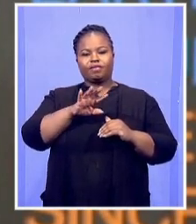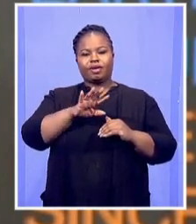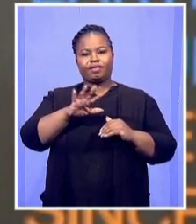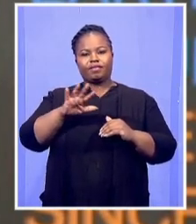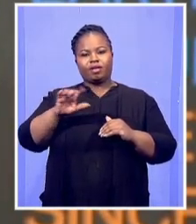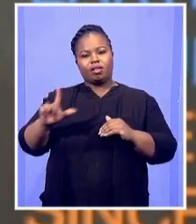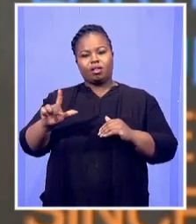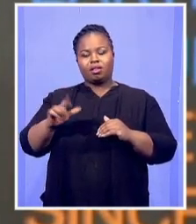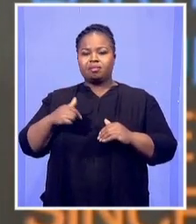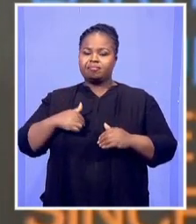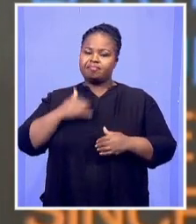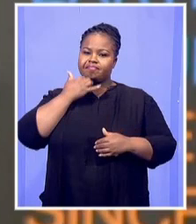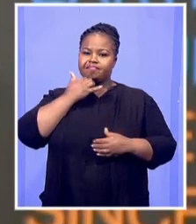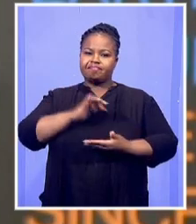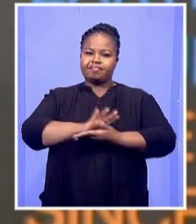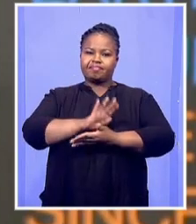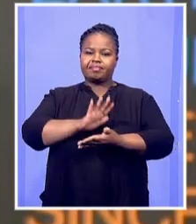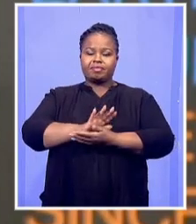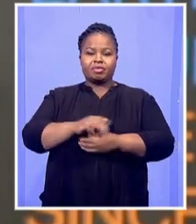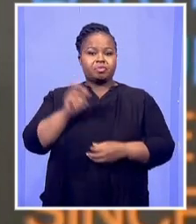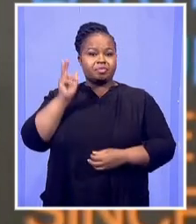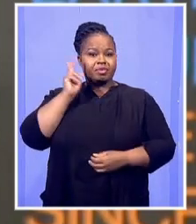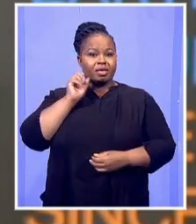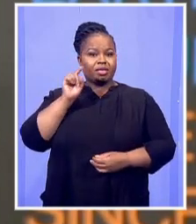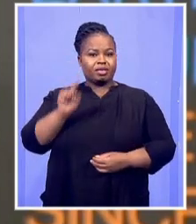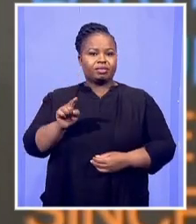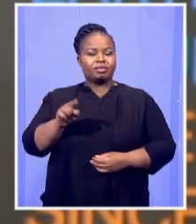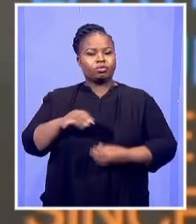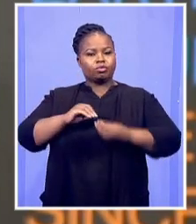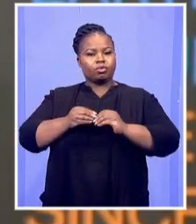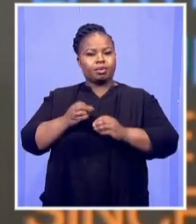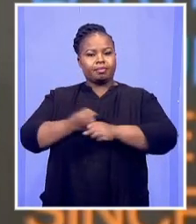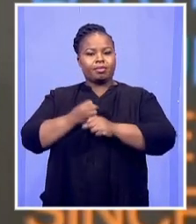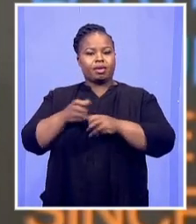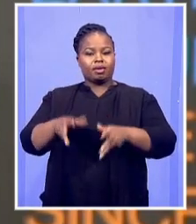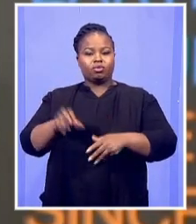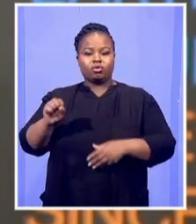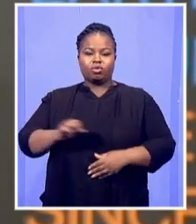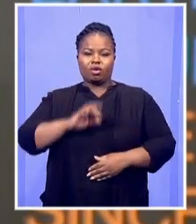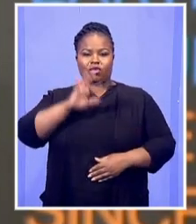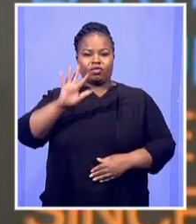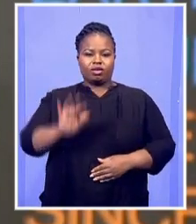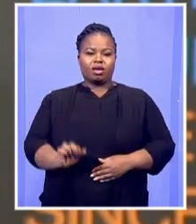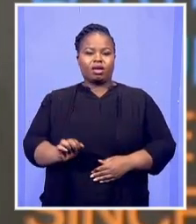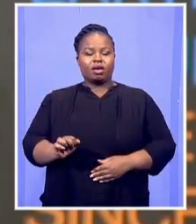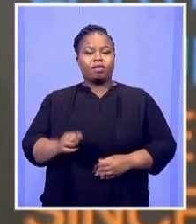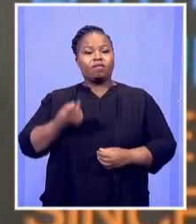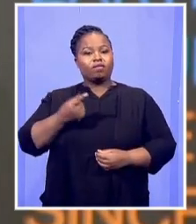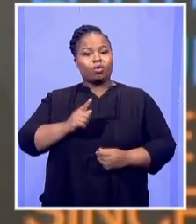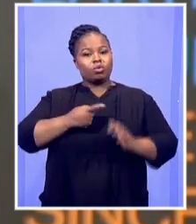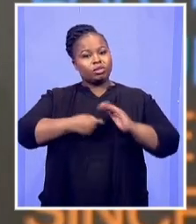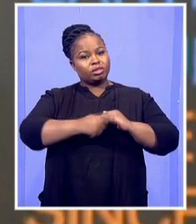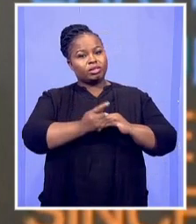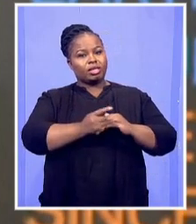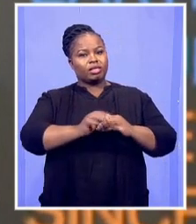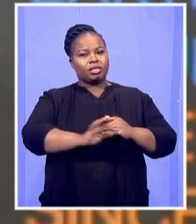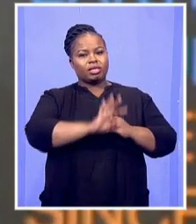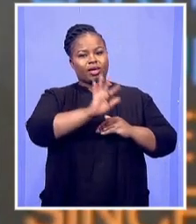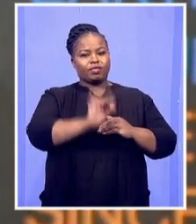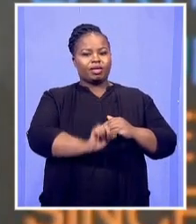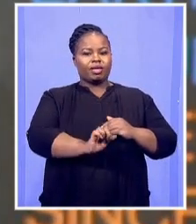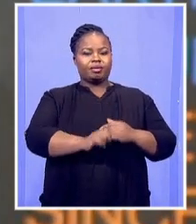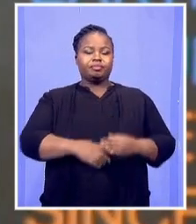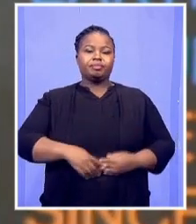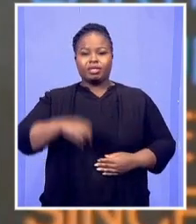this product is entirely produced in South Africa for the rest of the African market. Mining